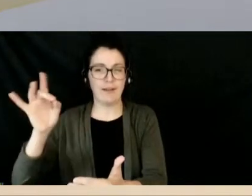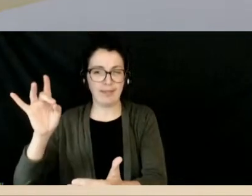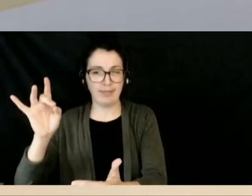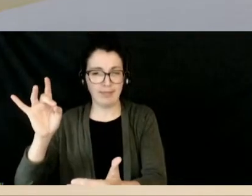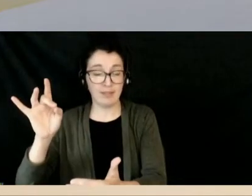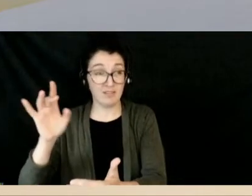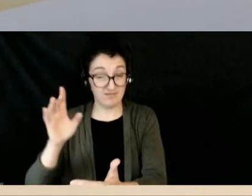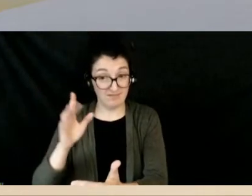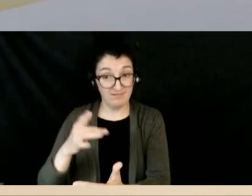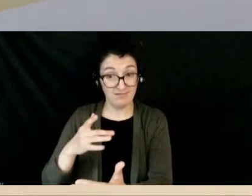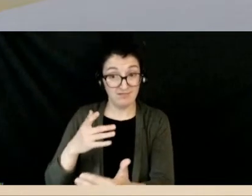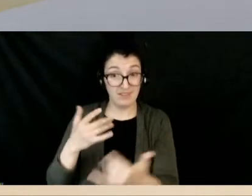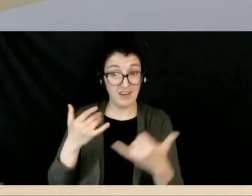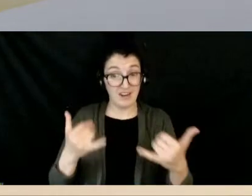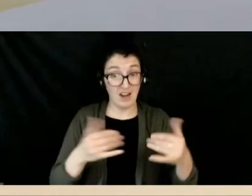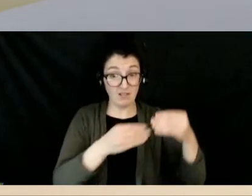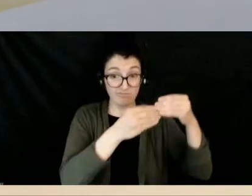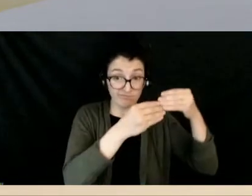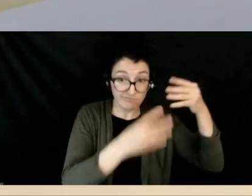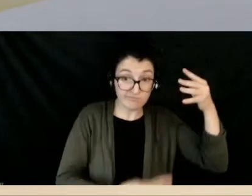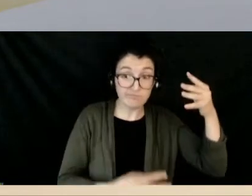to the island?